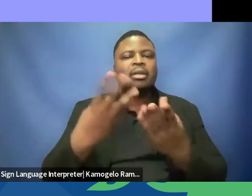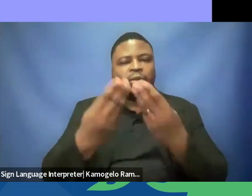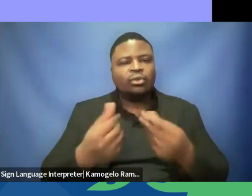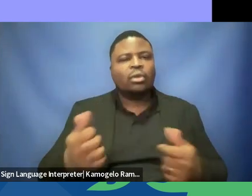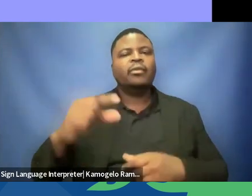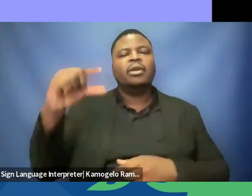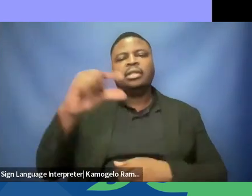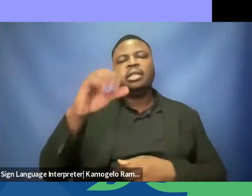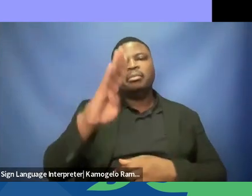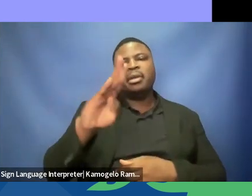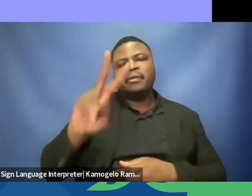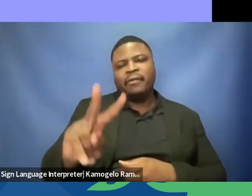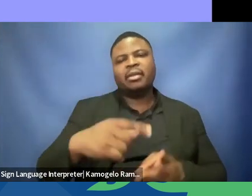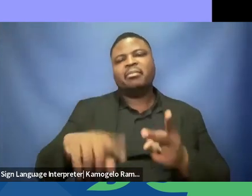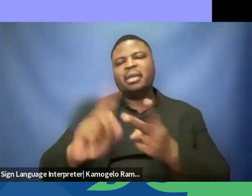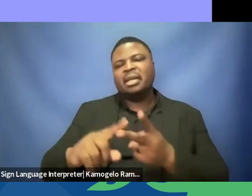stroke hepatitis?